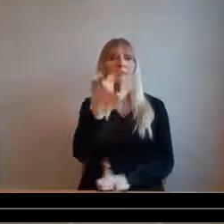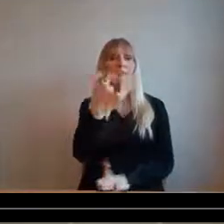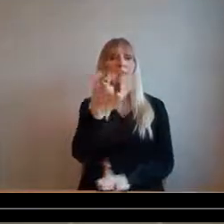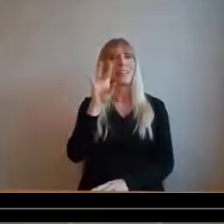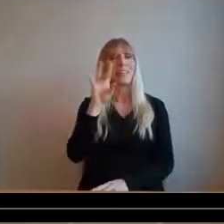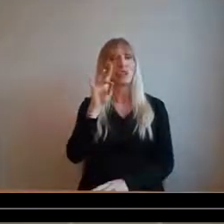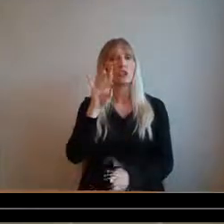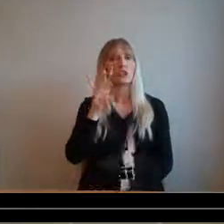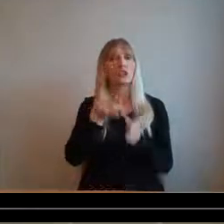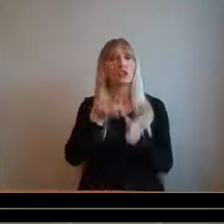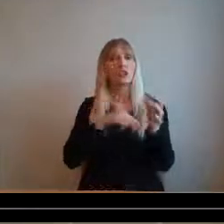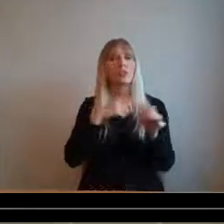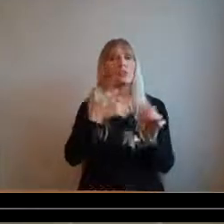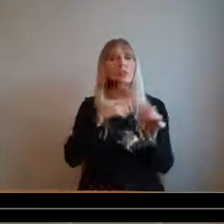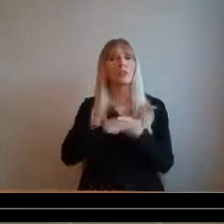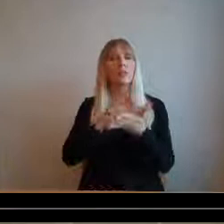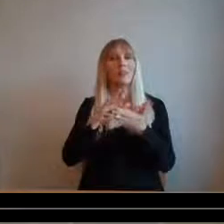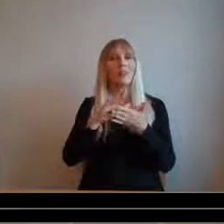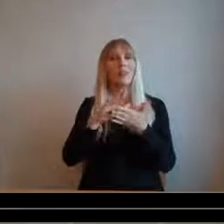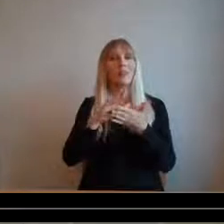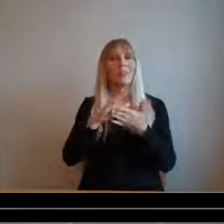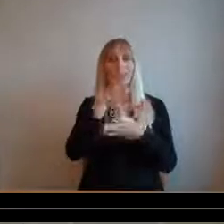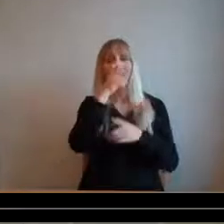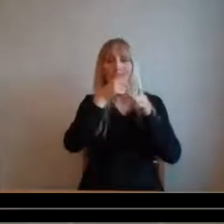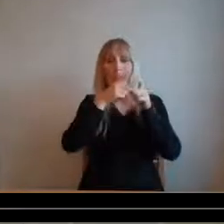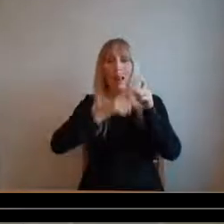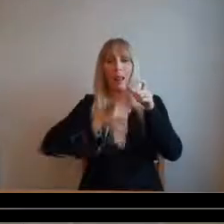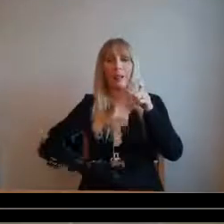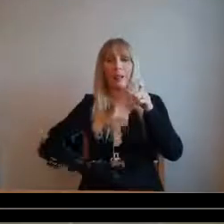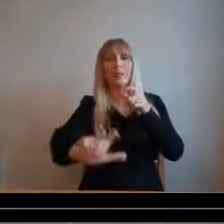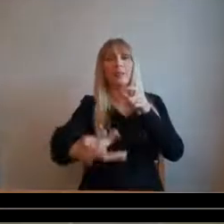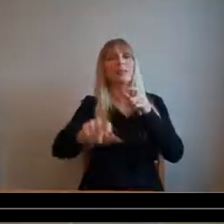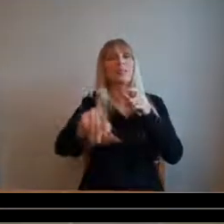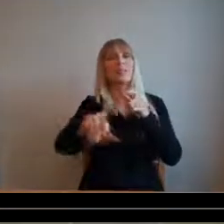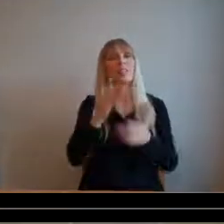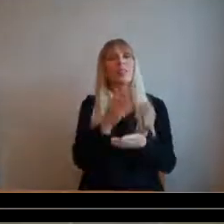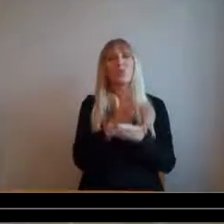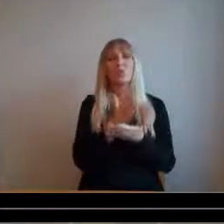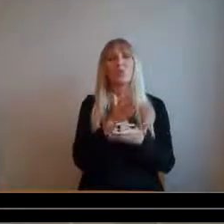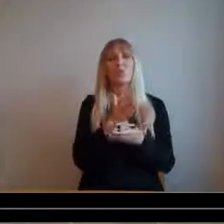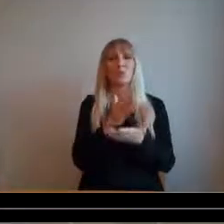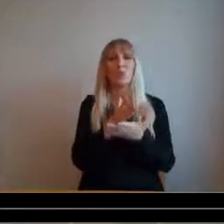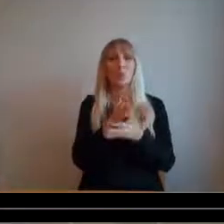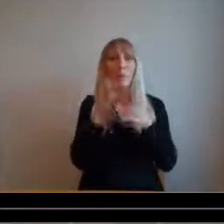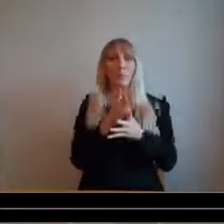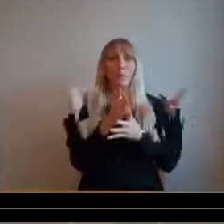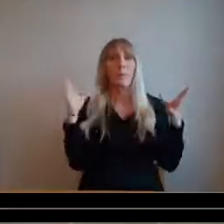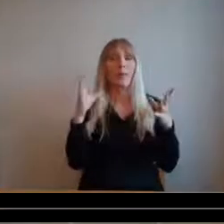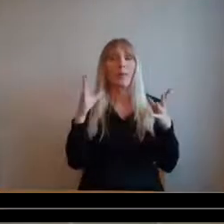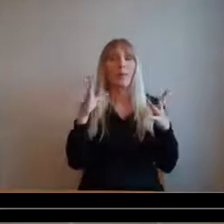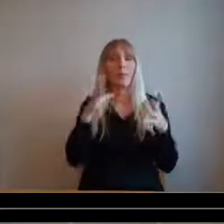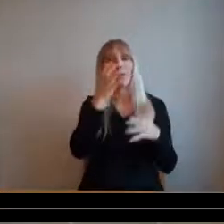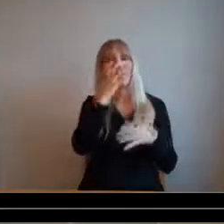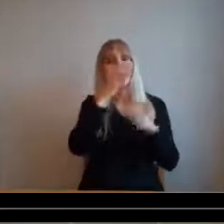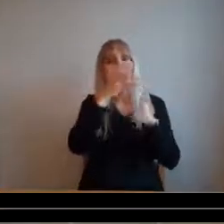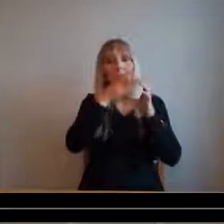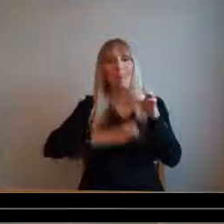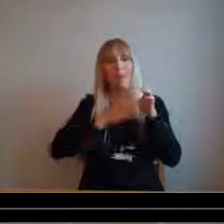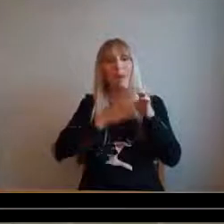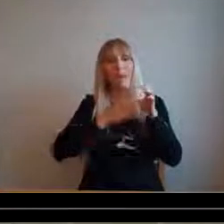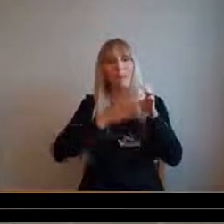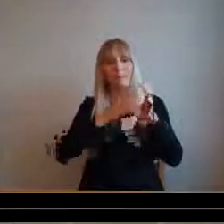It's I think 914 millimeters, but it's a substantial gas main which currently runs